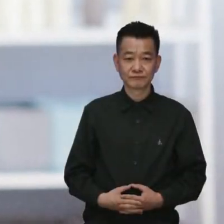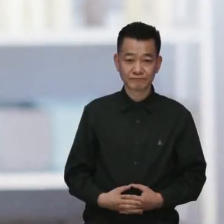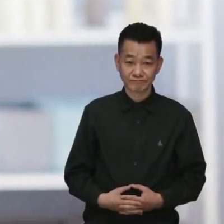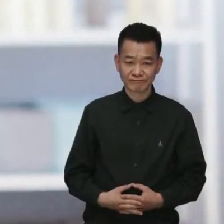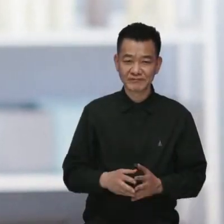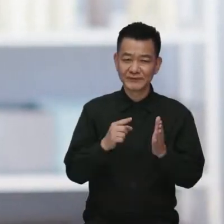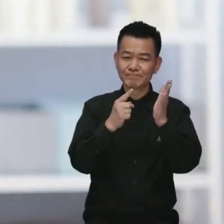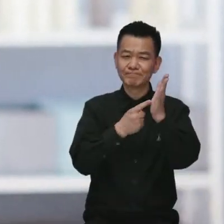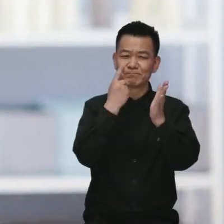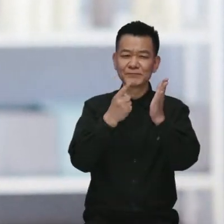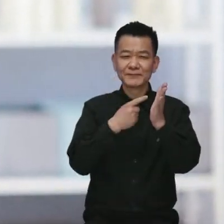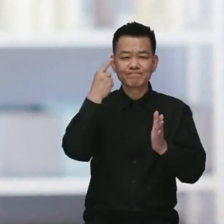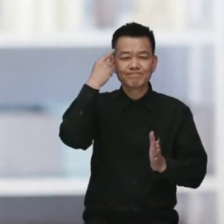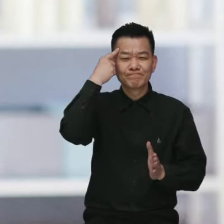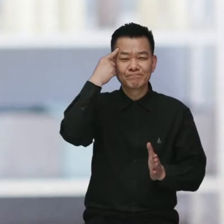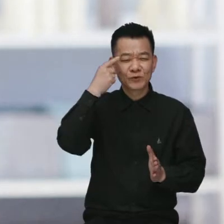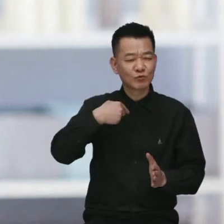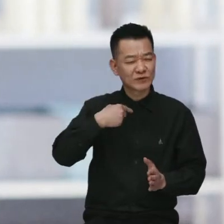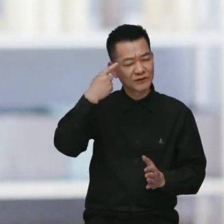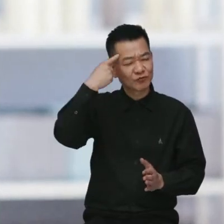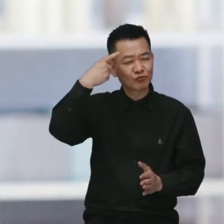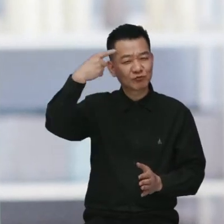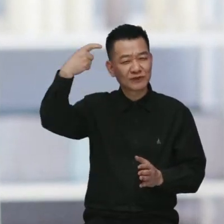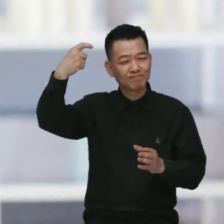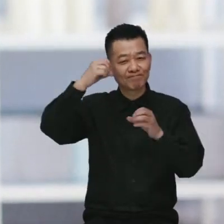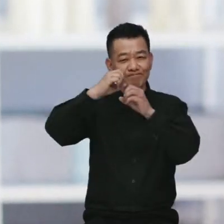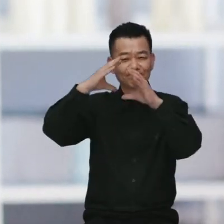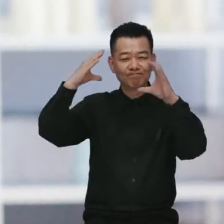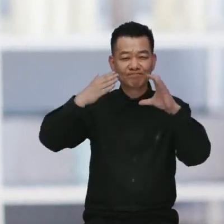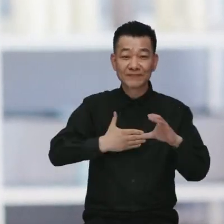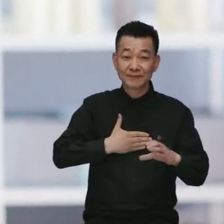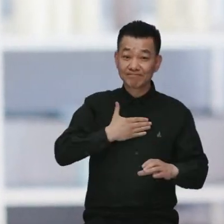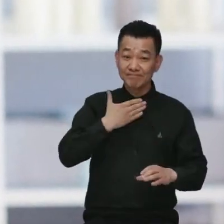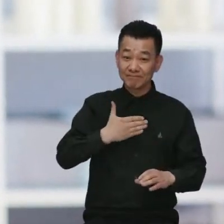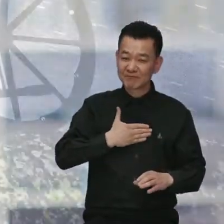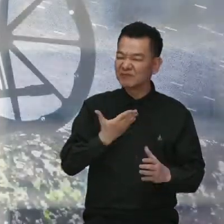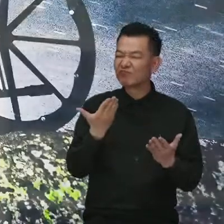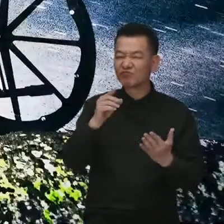From time to time, I wonder, what is happiness that we all dream of?